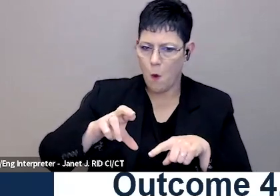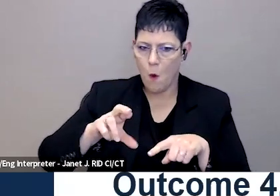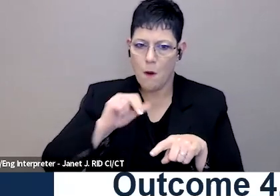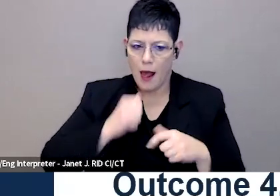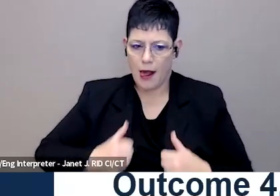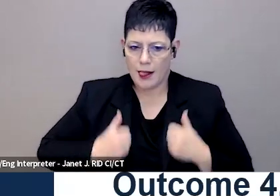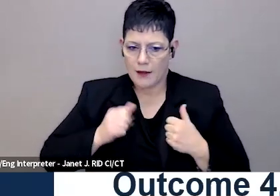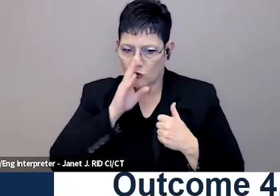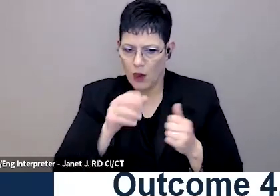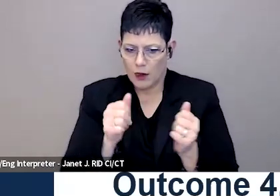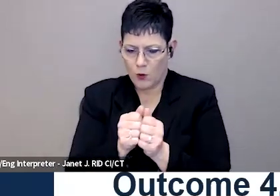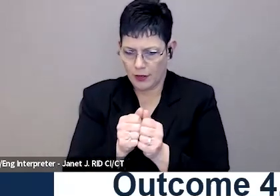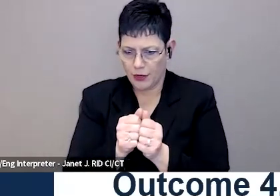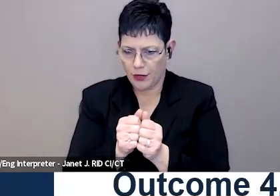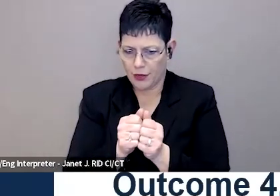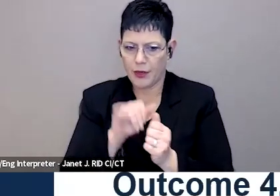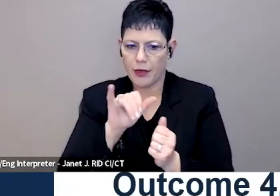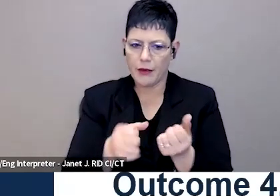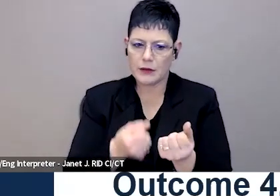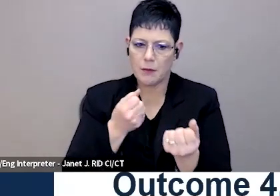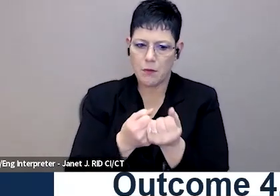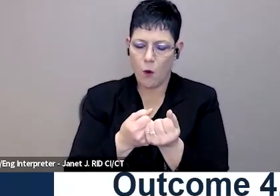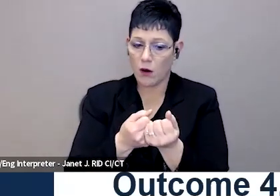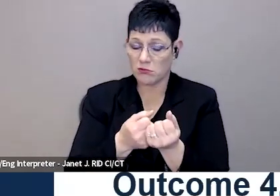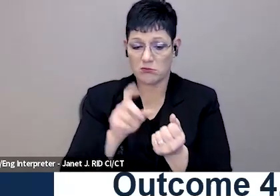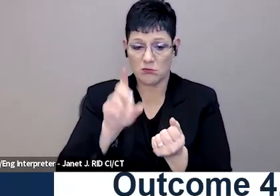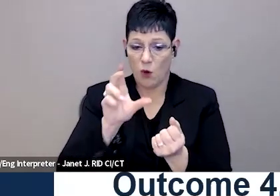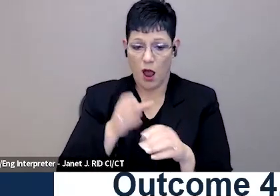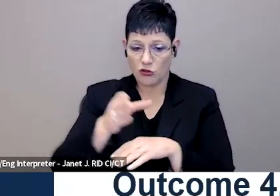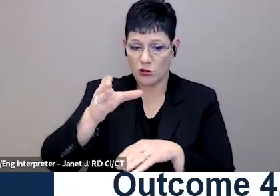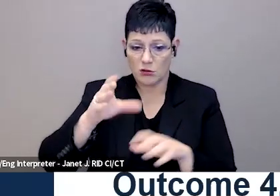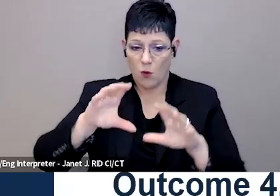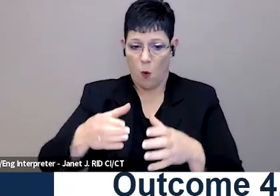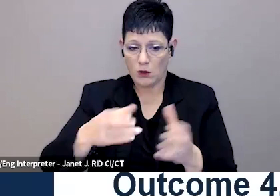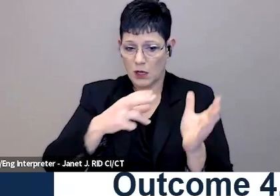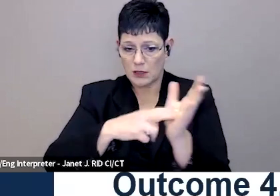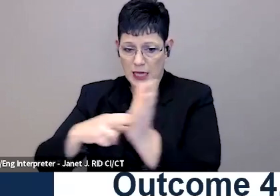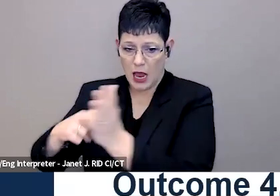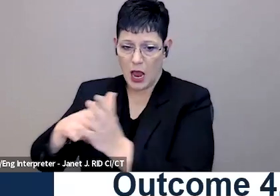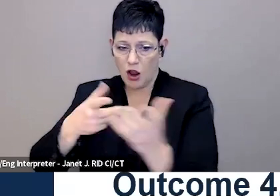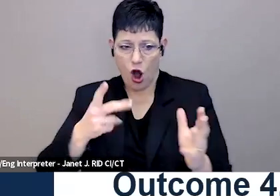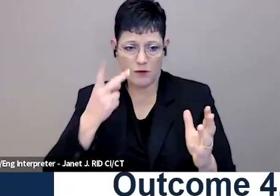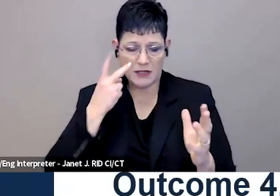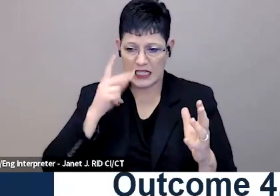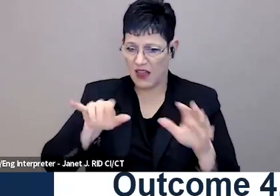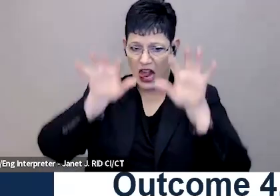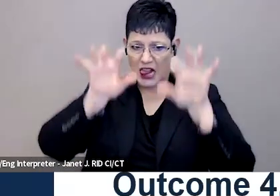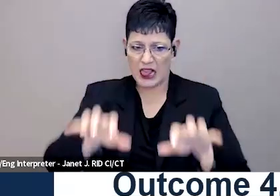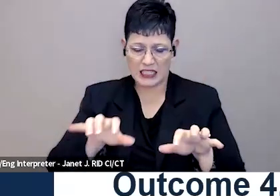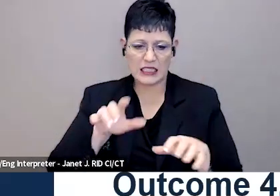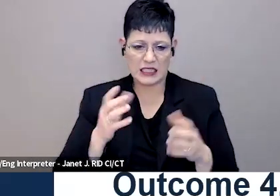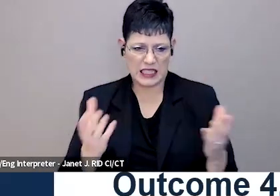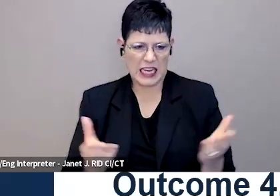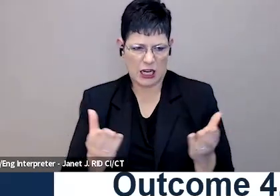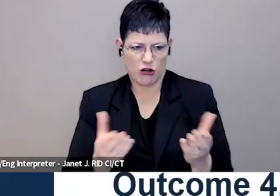live directly with them. It has the support of over 100 organizations, including a lot of the organizations that you've seen listed on the Act on Race Steering